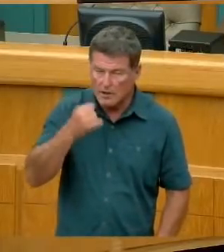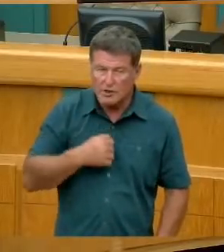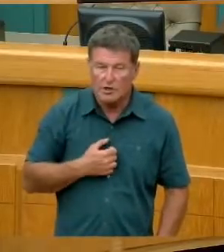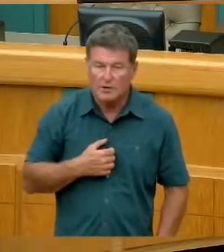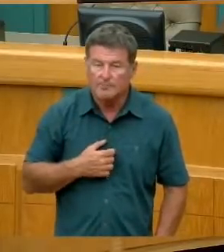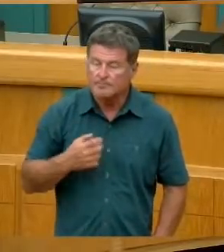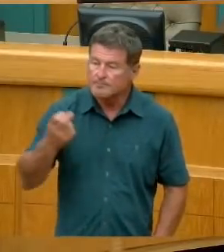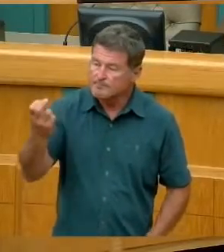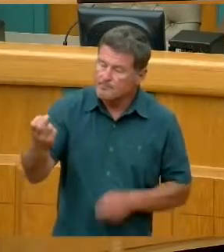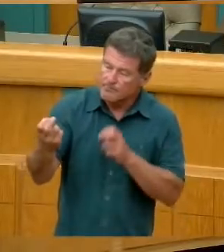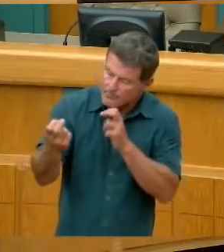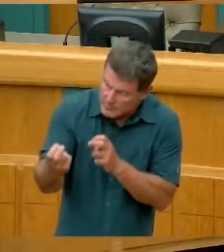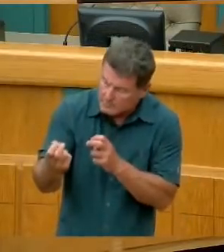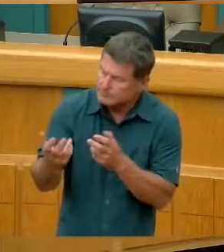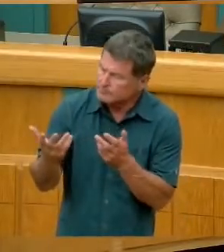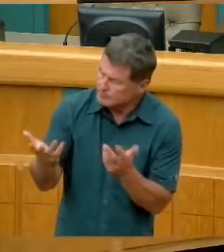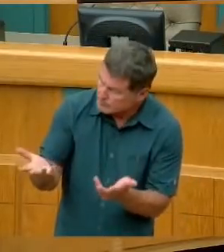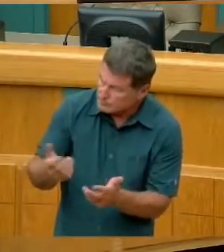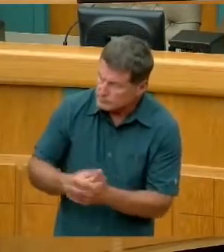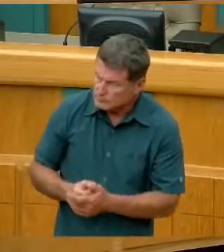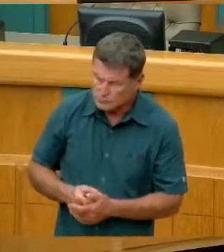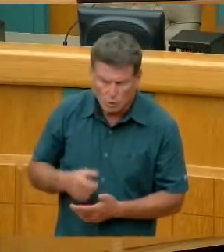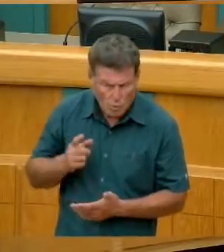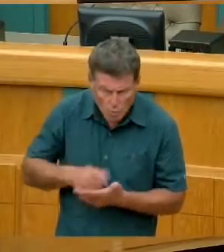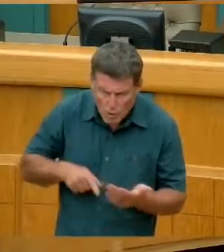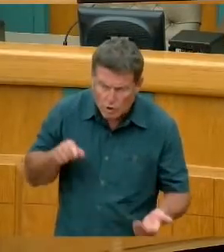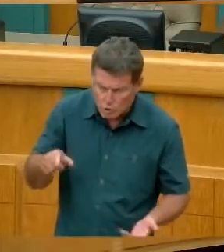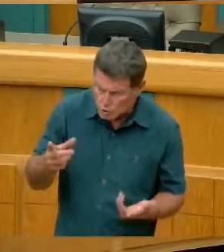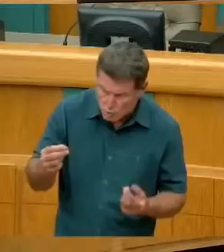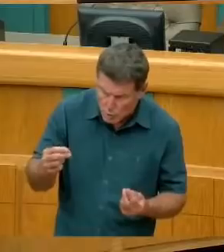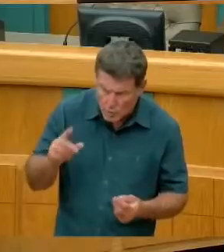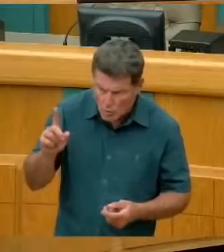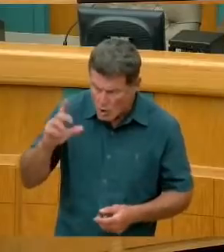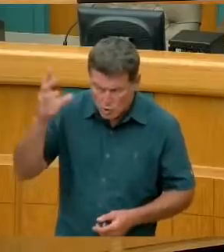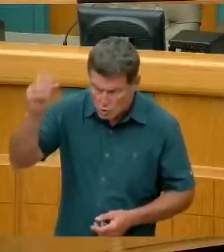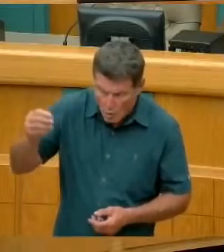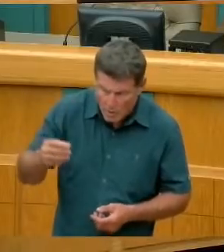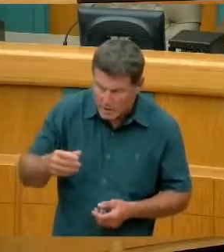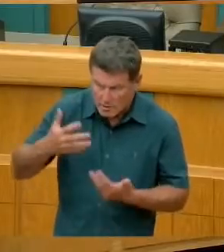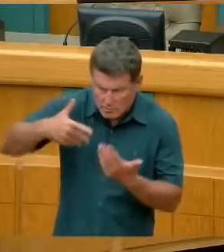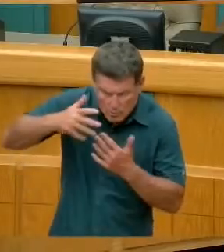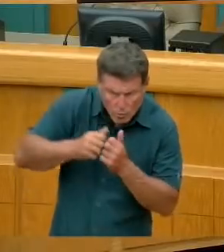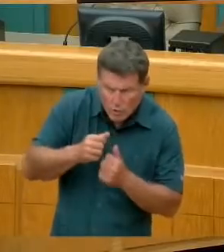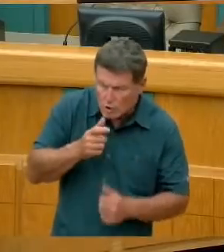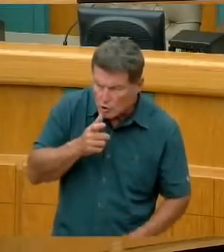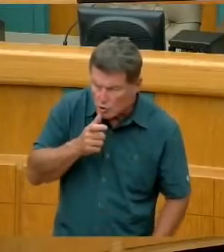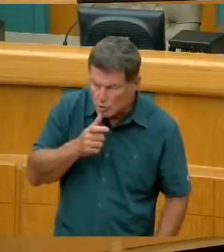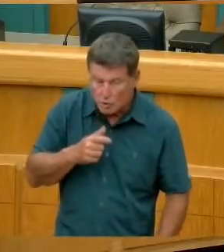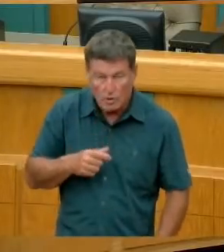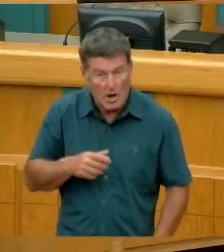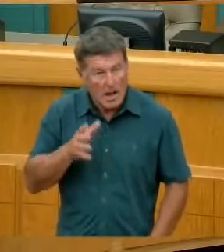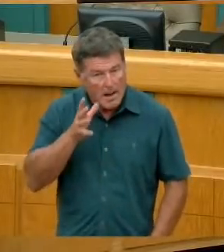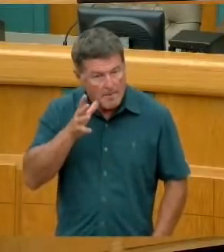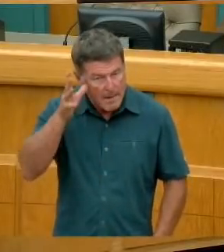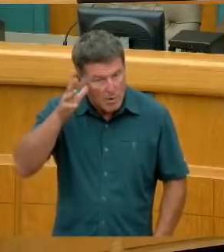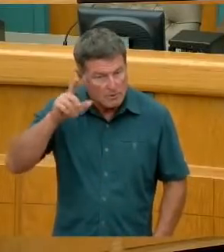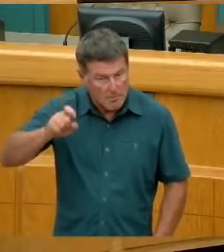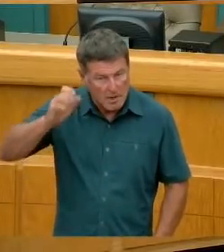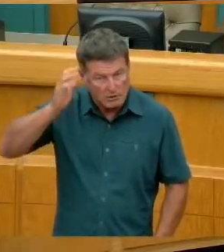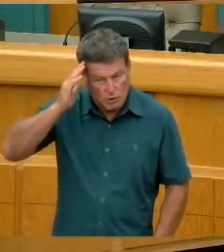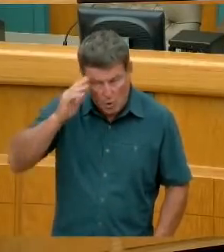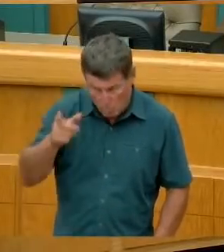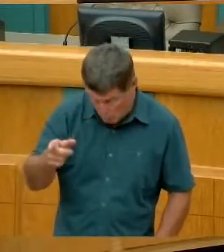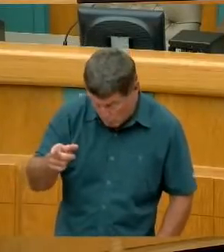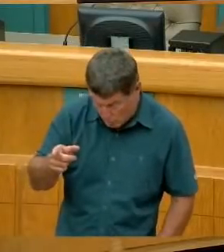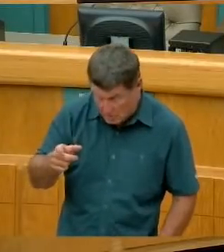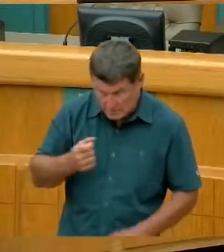so it's a good idea to talk to your children and to find out, where are you, where have you been, who have you been with, so you can